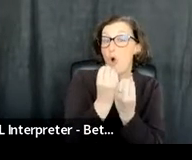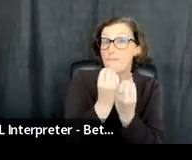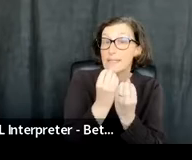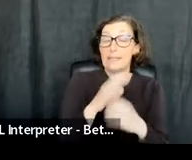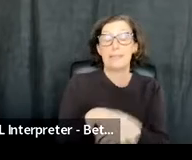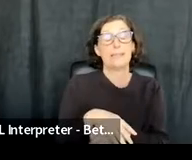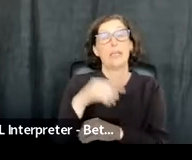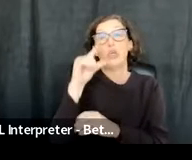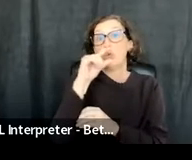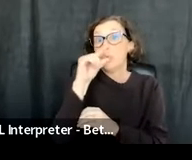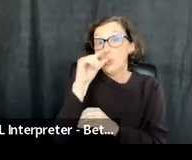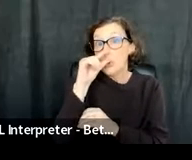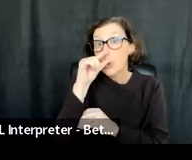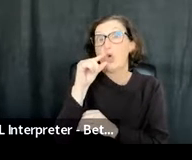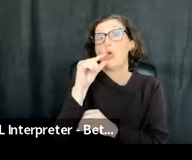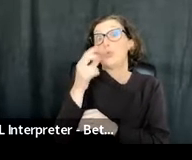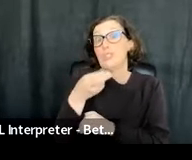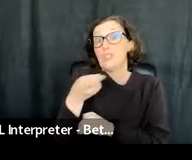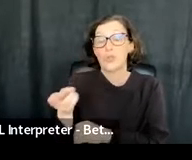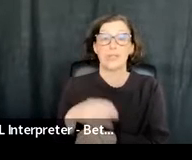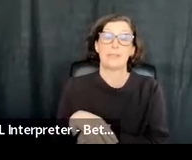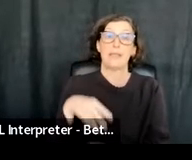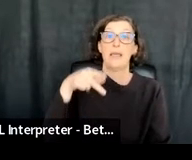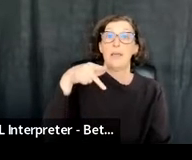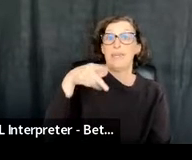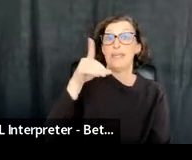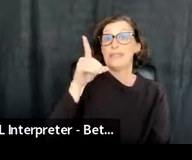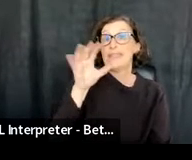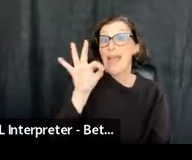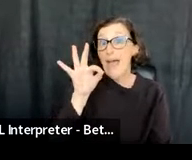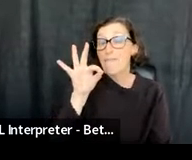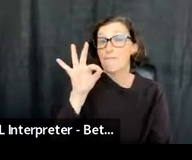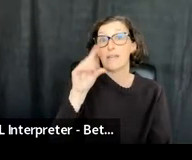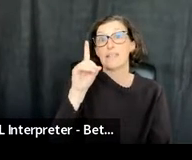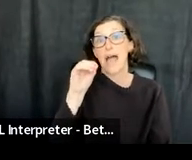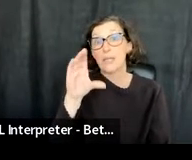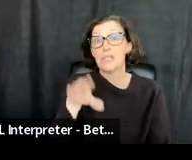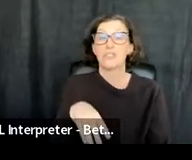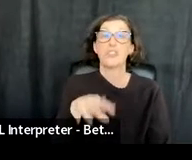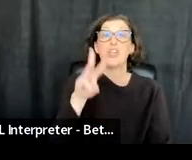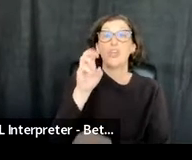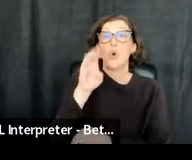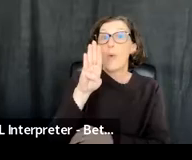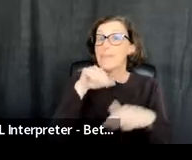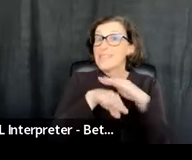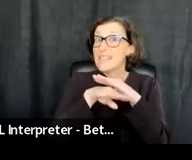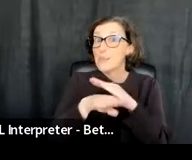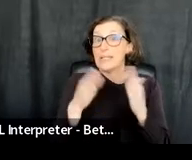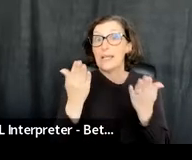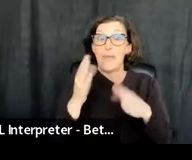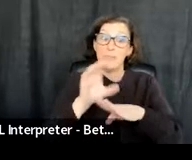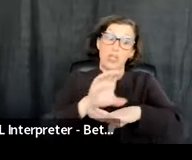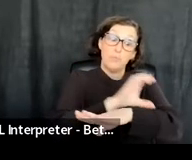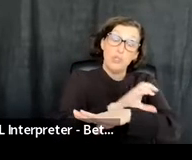Google suite, PDF documents, web accessibility, whether it's on the desktop or a mobile device. Some are